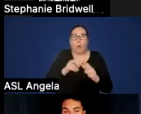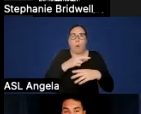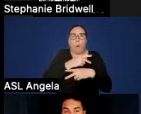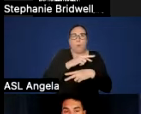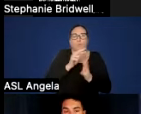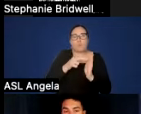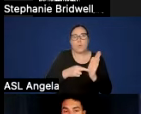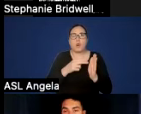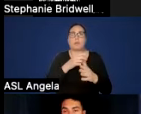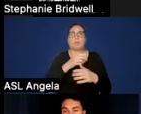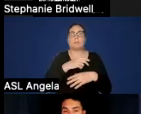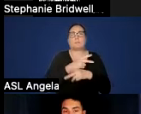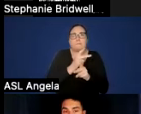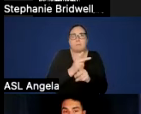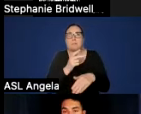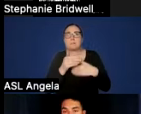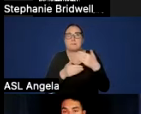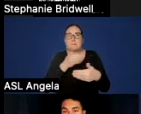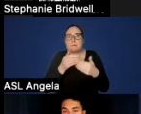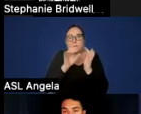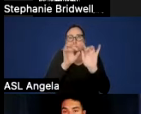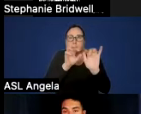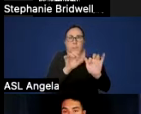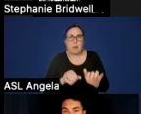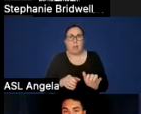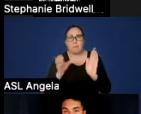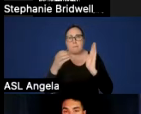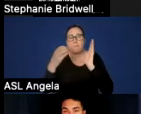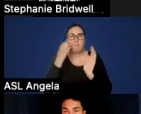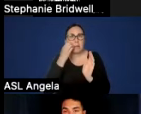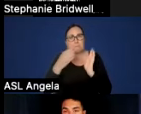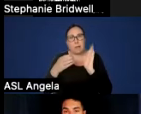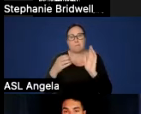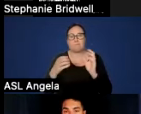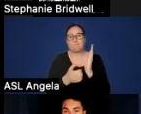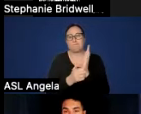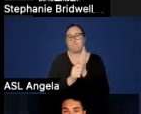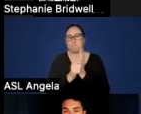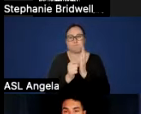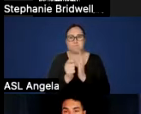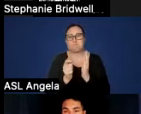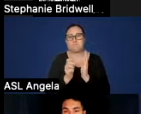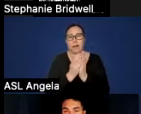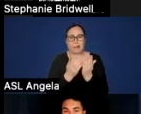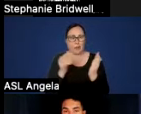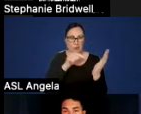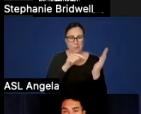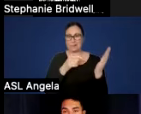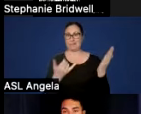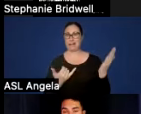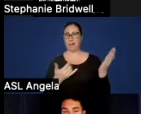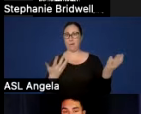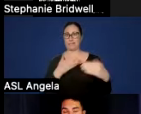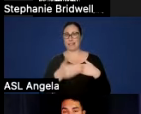wrote this protocol and we have a great big binder and look at what we did. And then now what? Right?